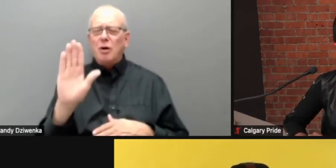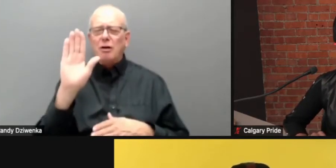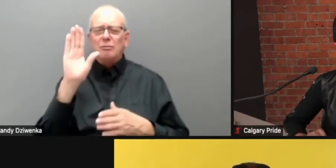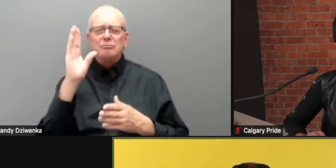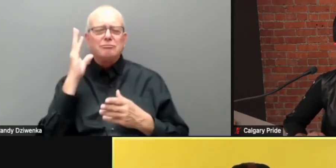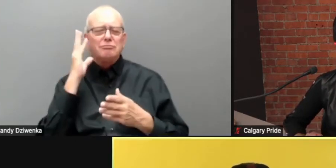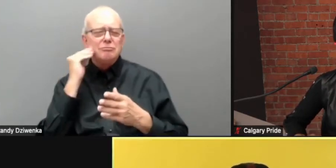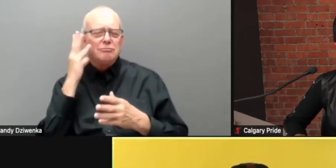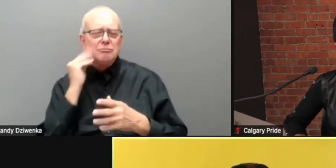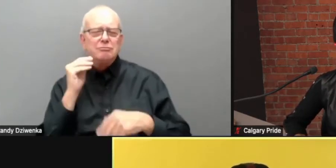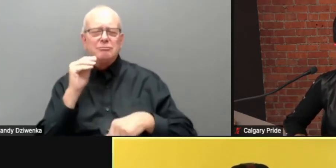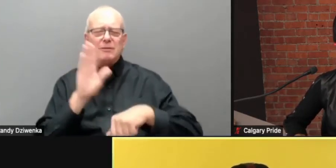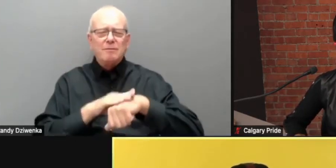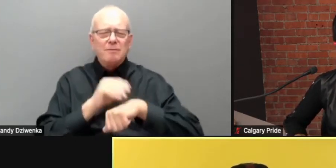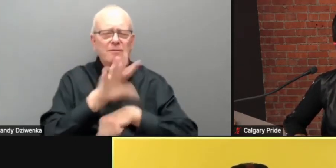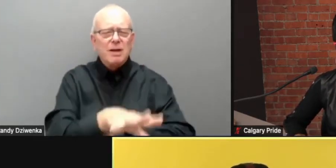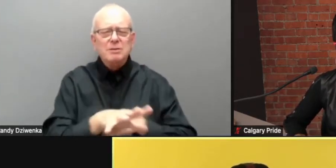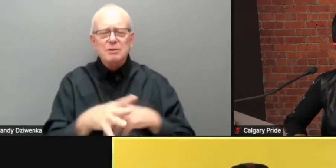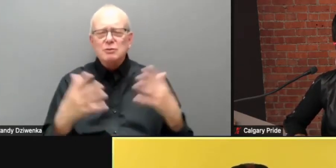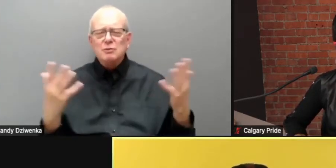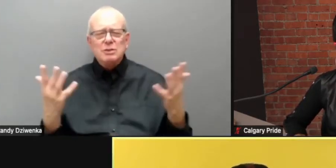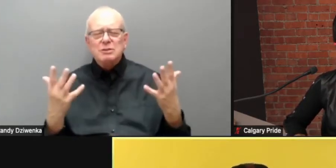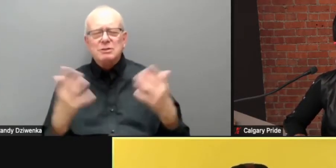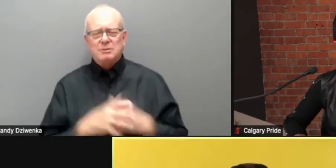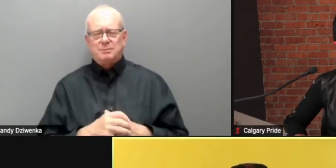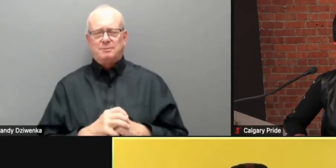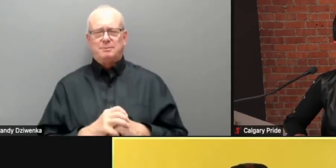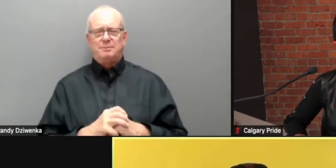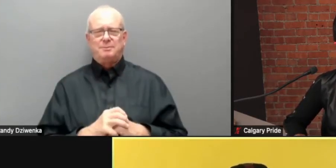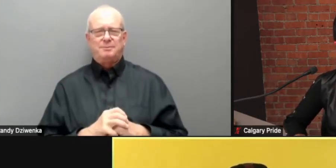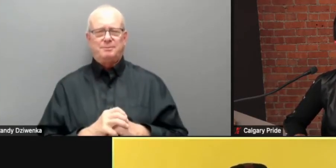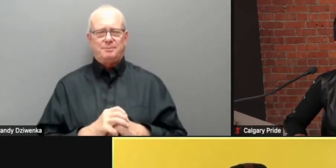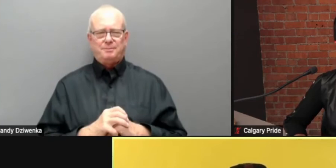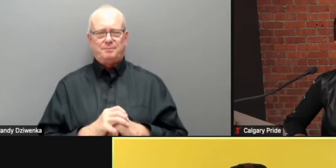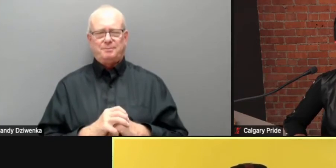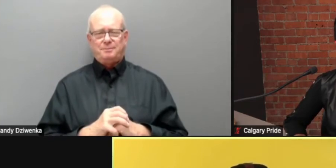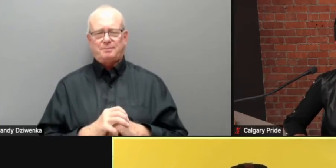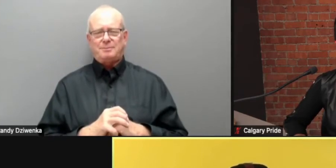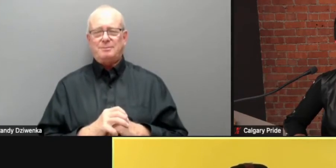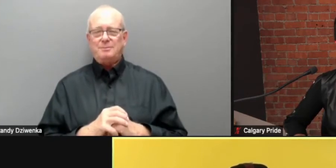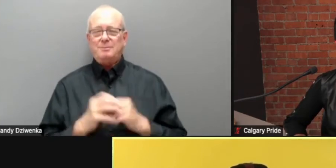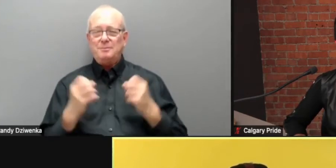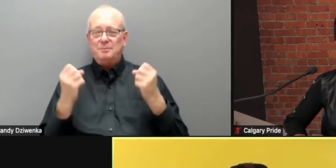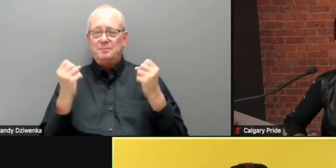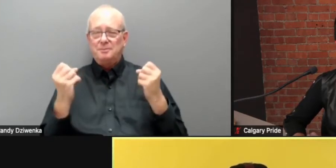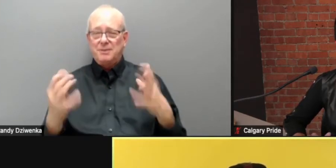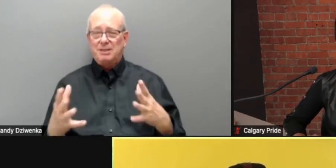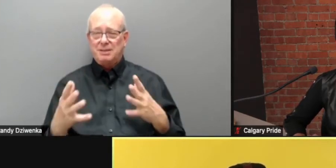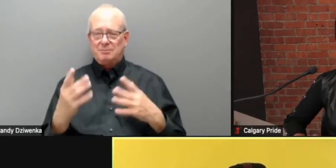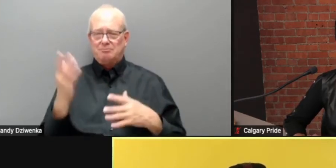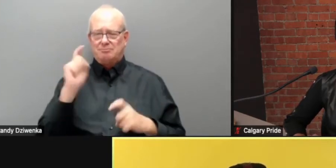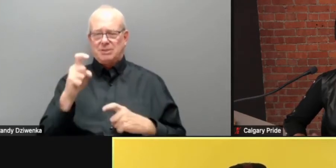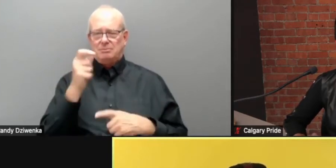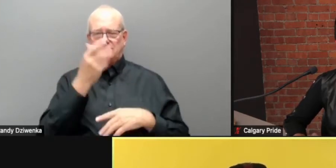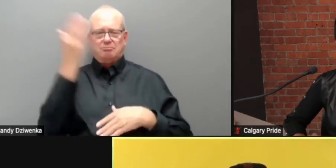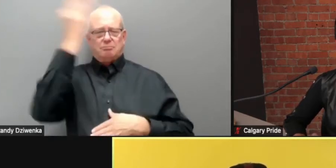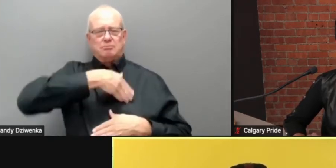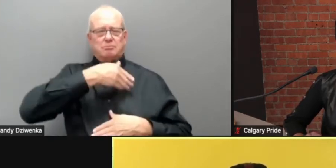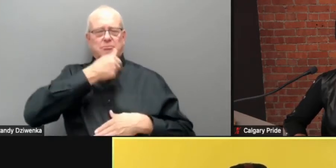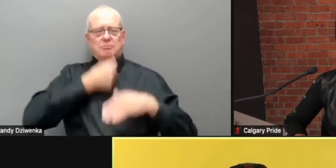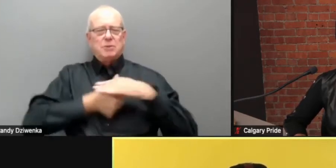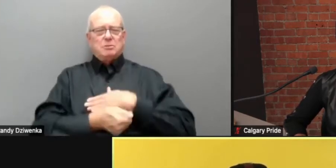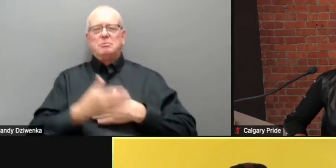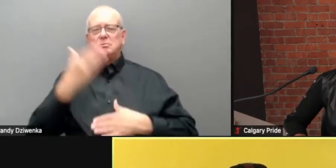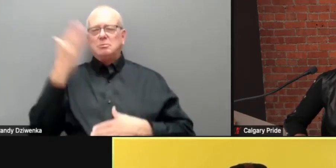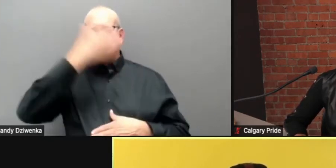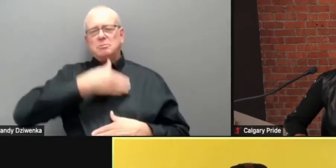See, a lot of us, we are living in closet. We have the fear of coming out, because the moment we come out, we're